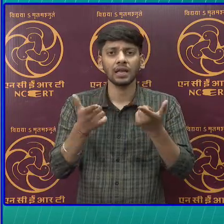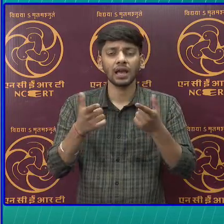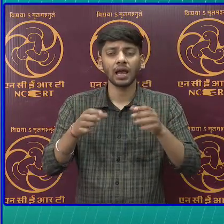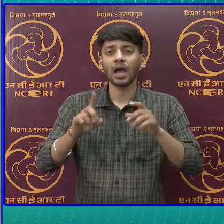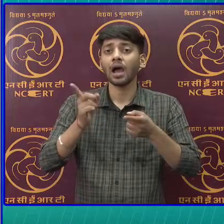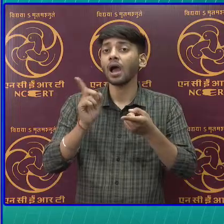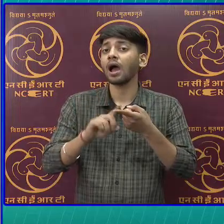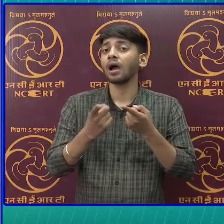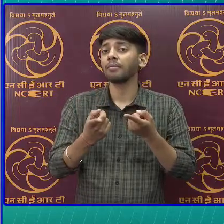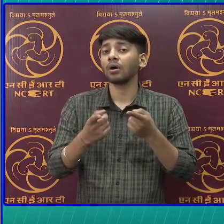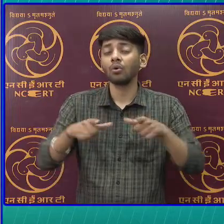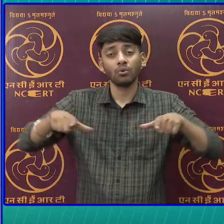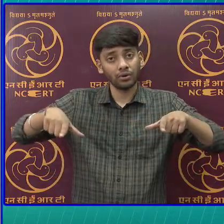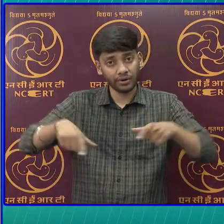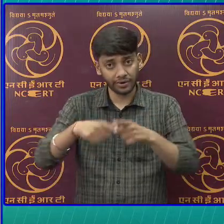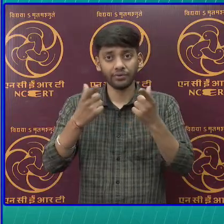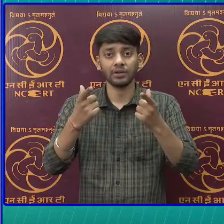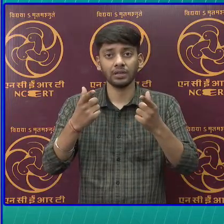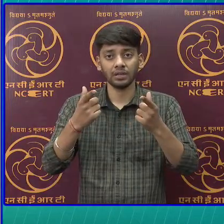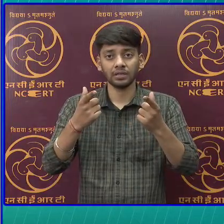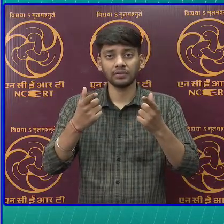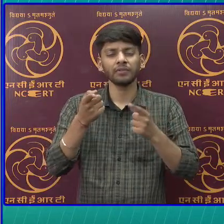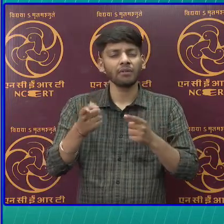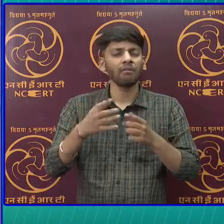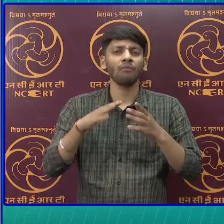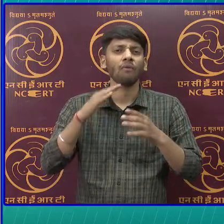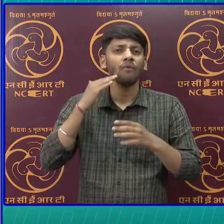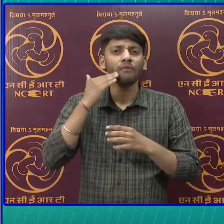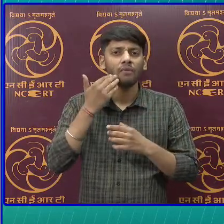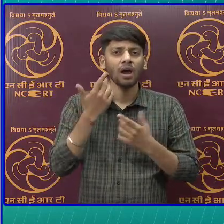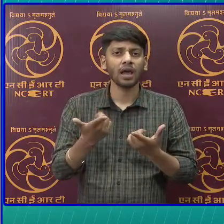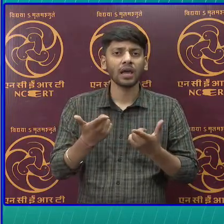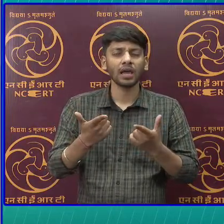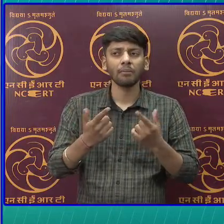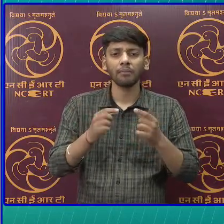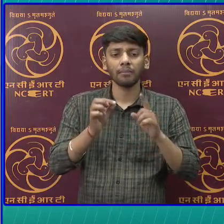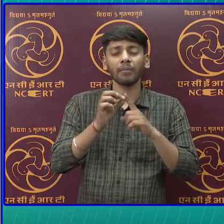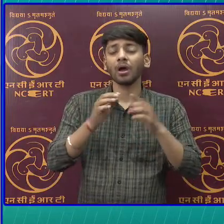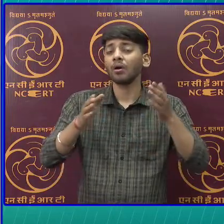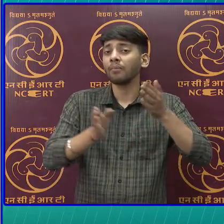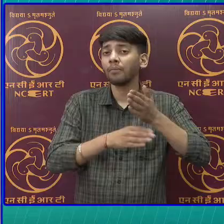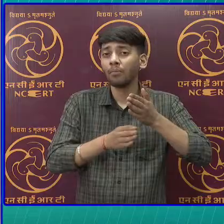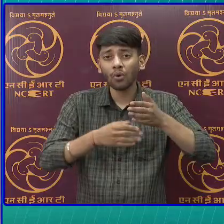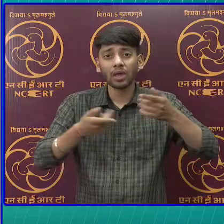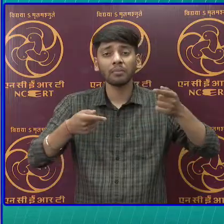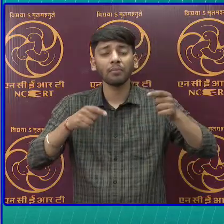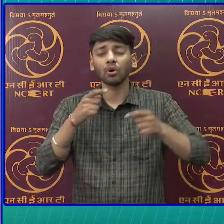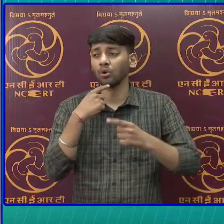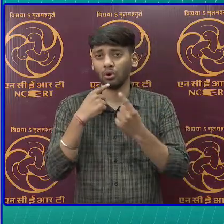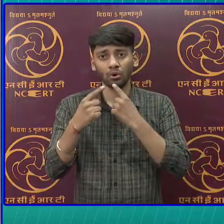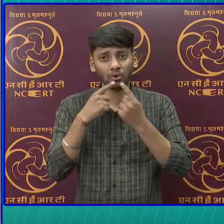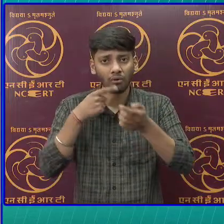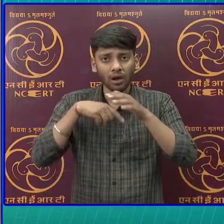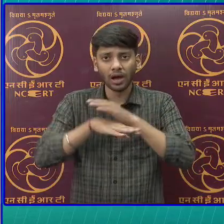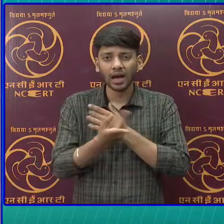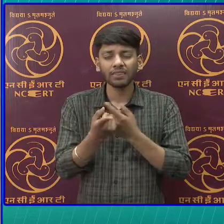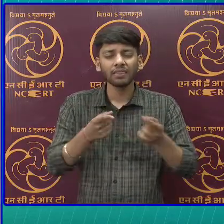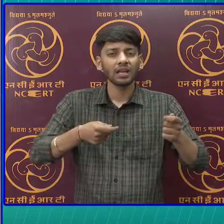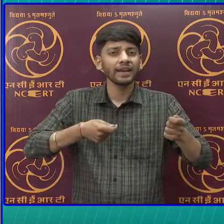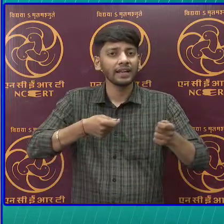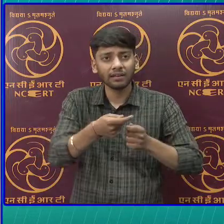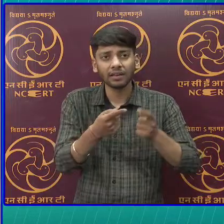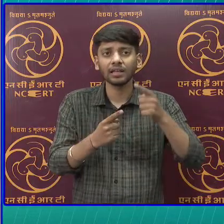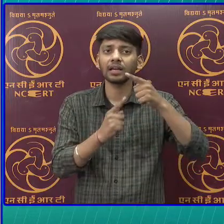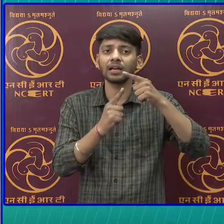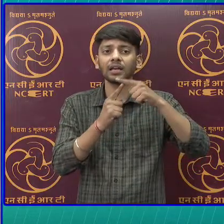about trees, right? Exactly, ma'am. But why is the poem talking about killing the trees? So, yes. Yeah, this is the